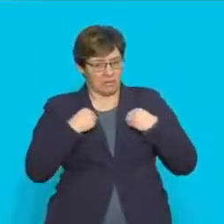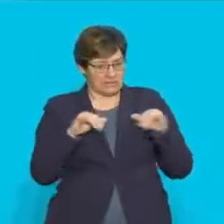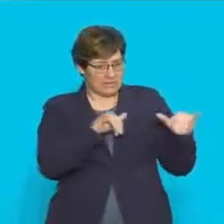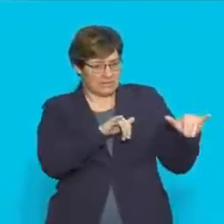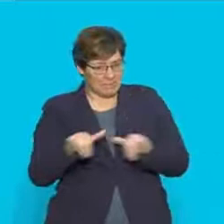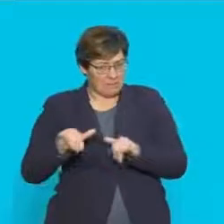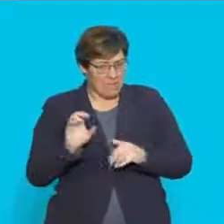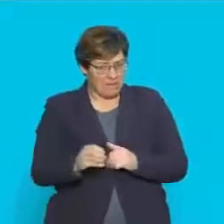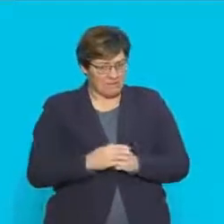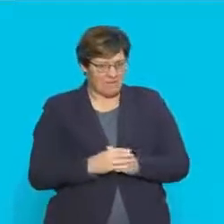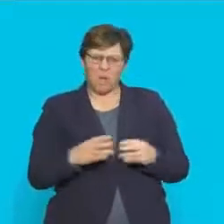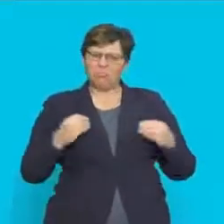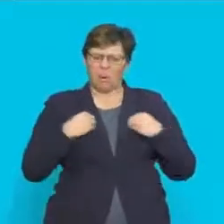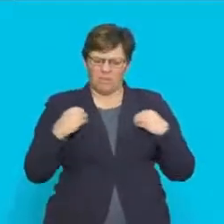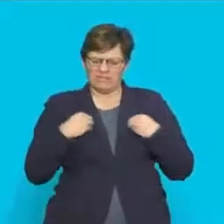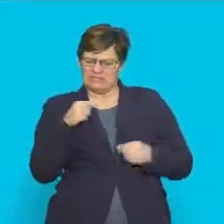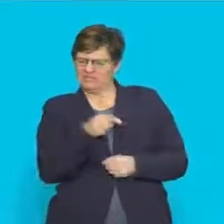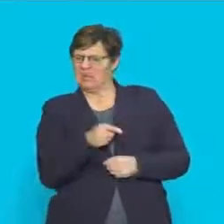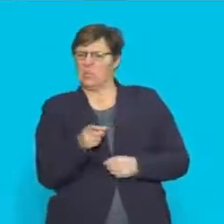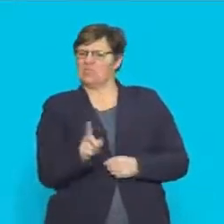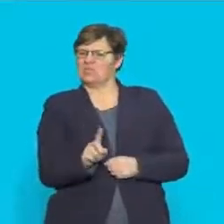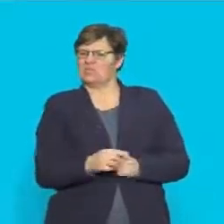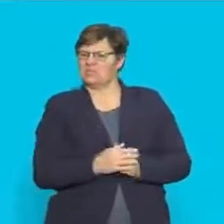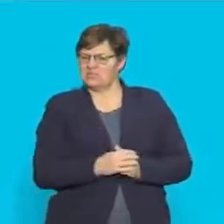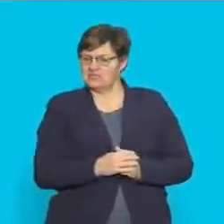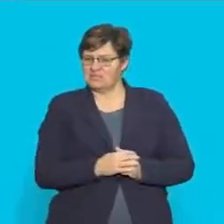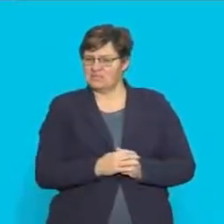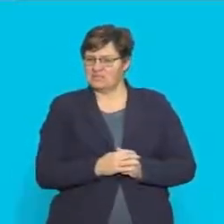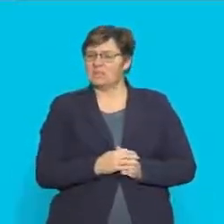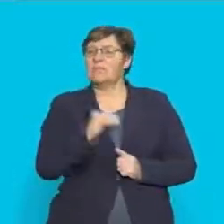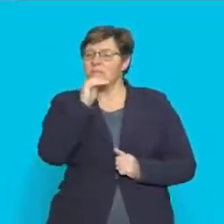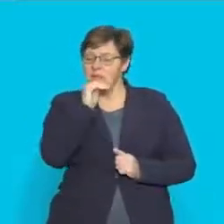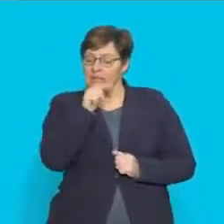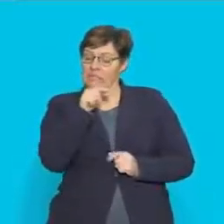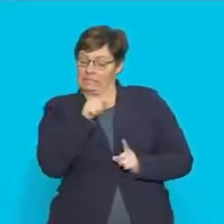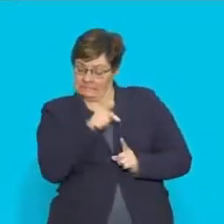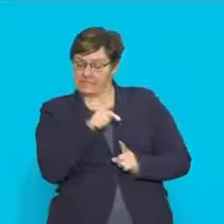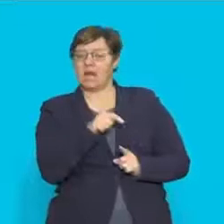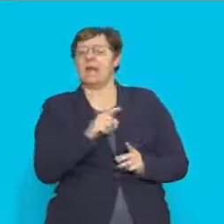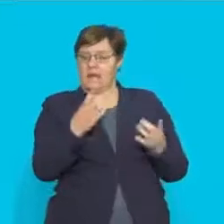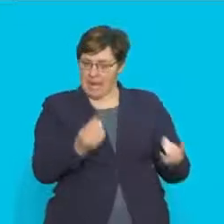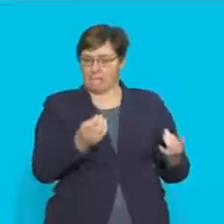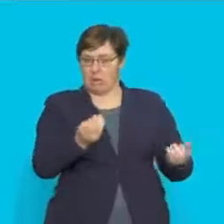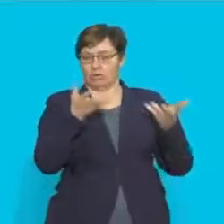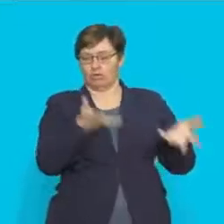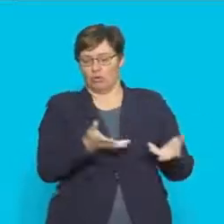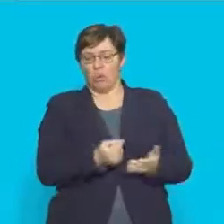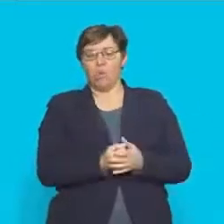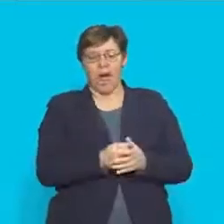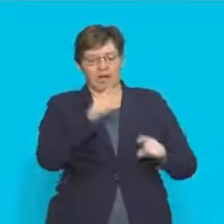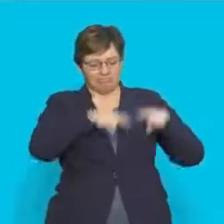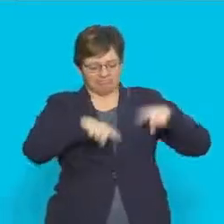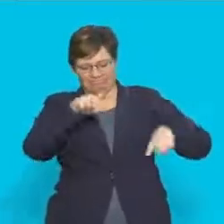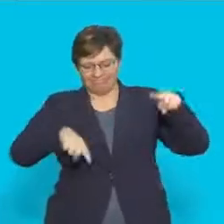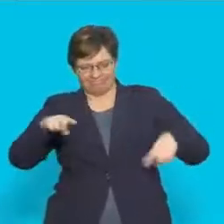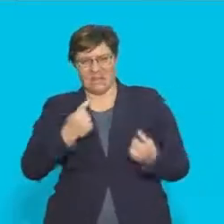what are these properties that we are talking about, right? That makes the numbers to be different from one another, because